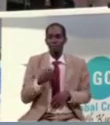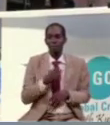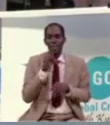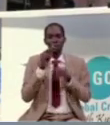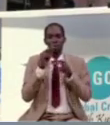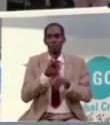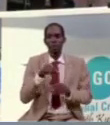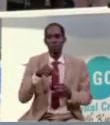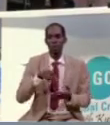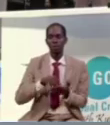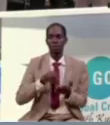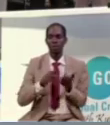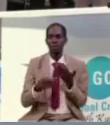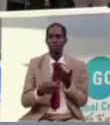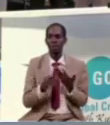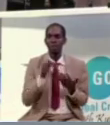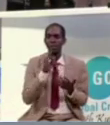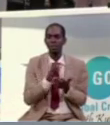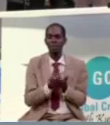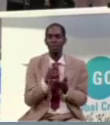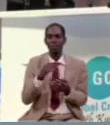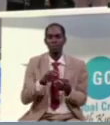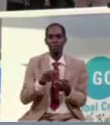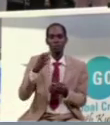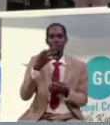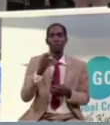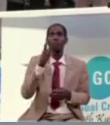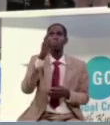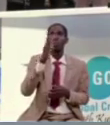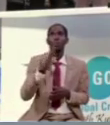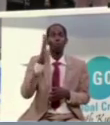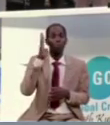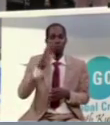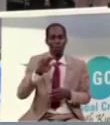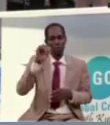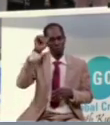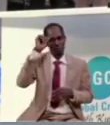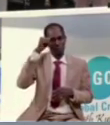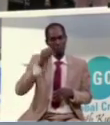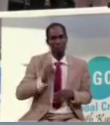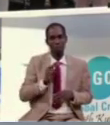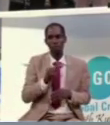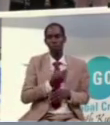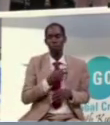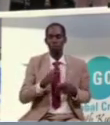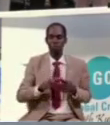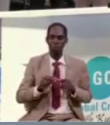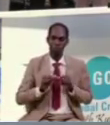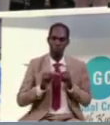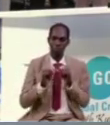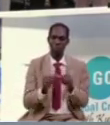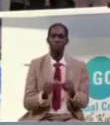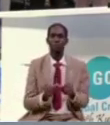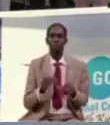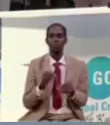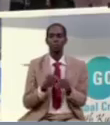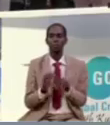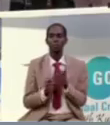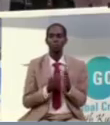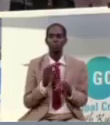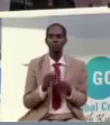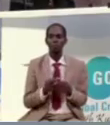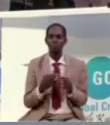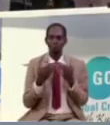of God will ignite us to continue in this spirit in Jesus' name. Amen. Once again, thank you